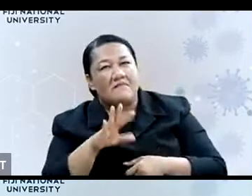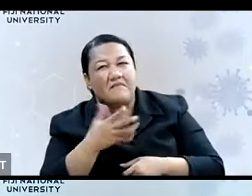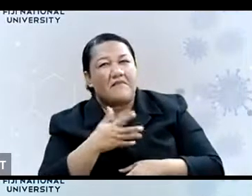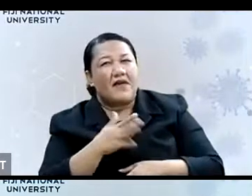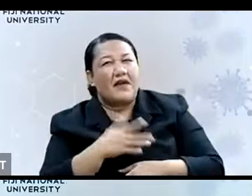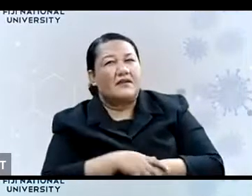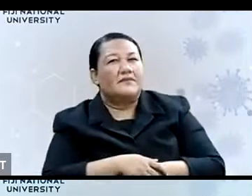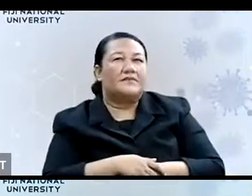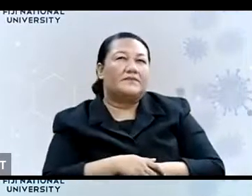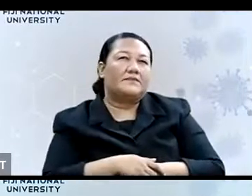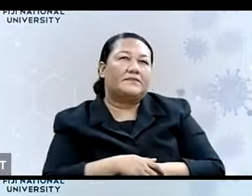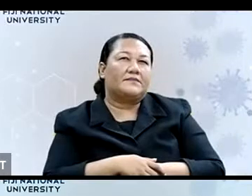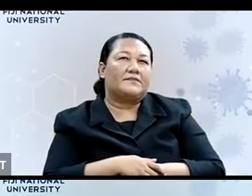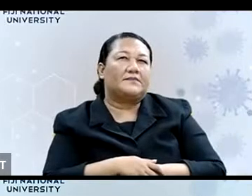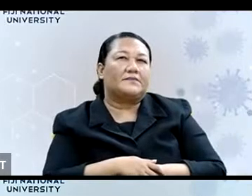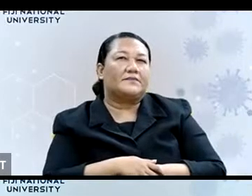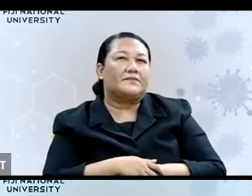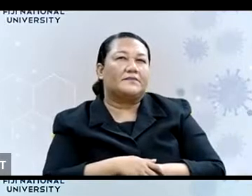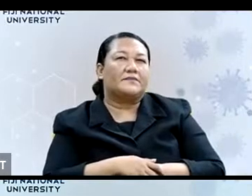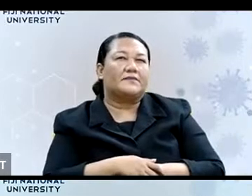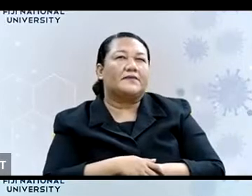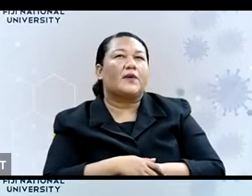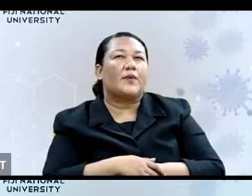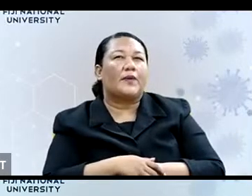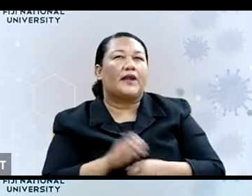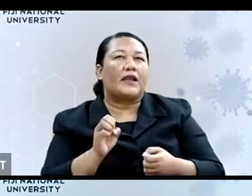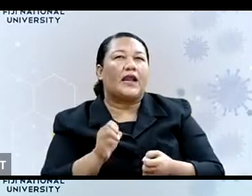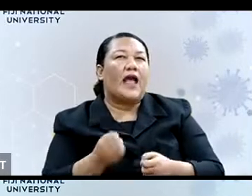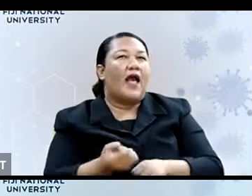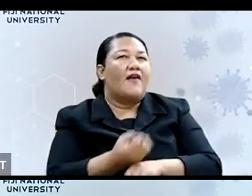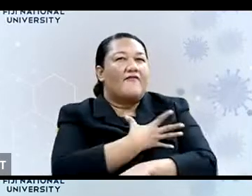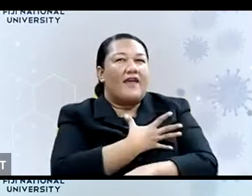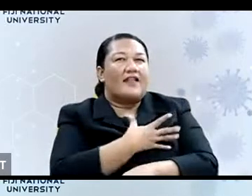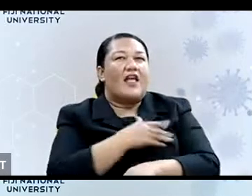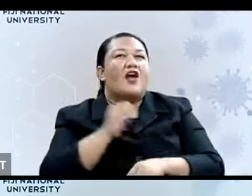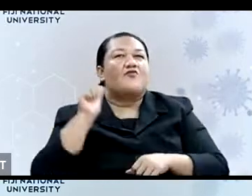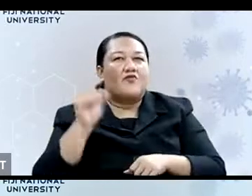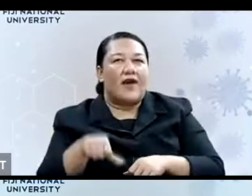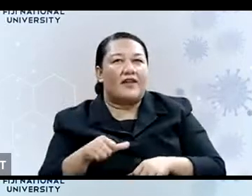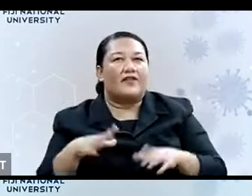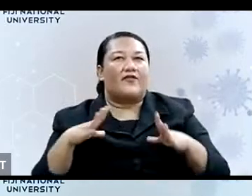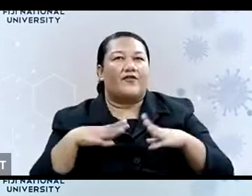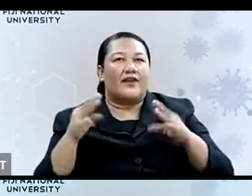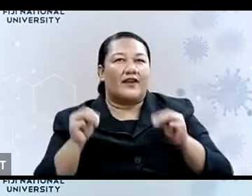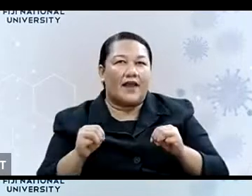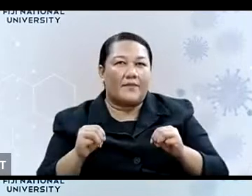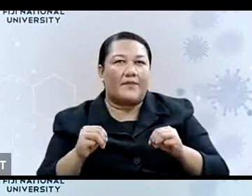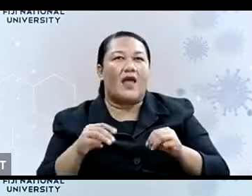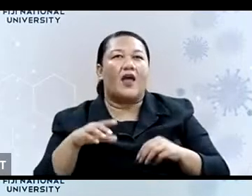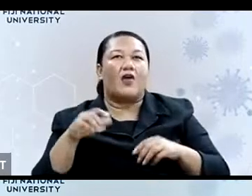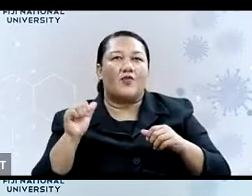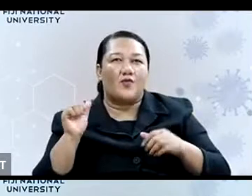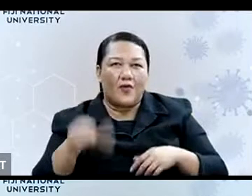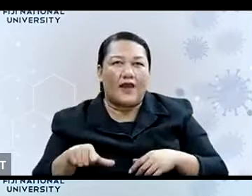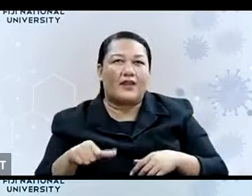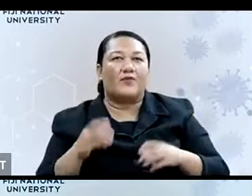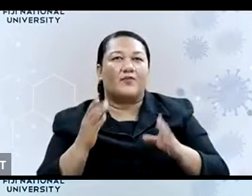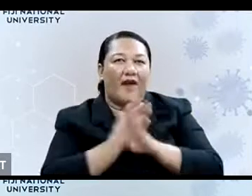to affect the right to freedom, to privacy, or the right to